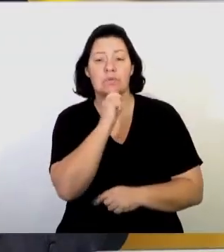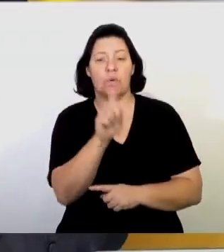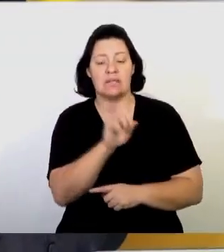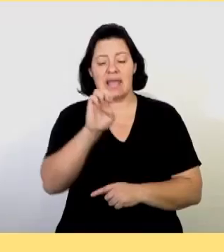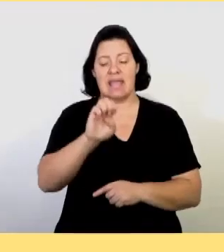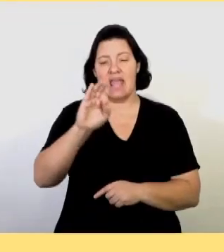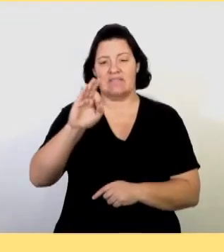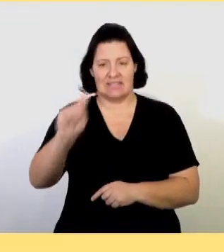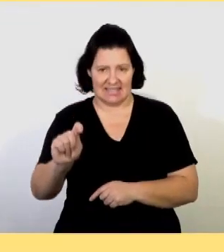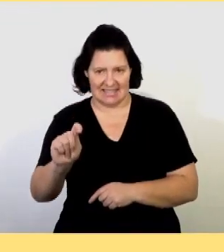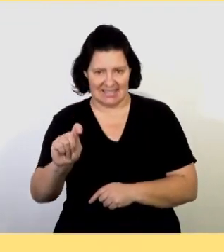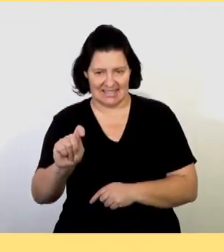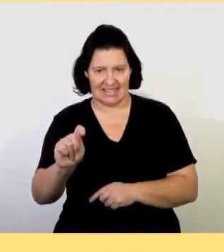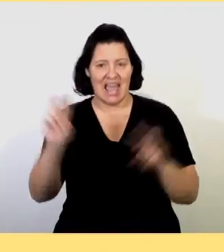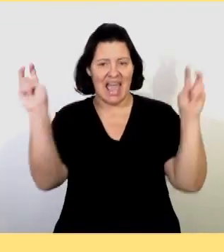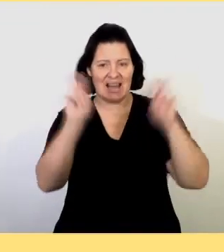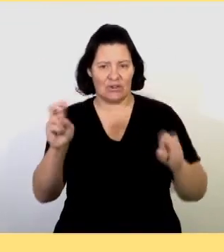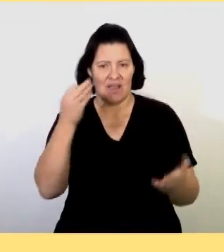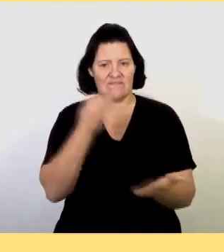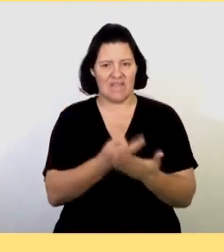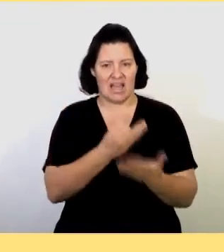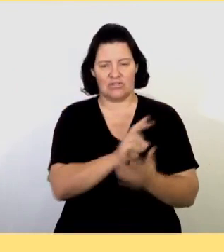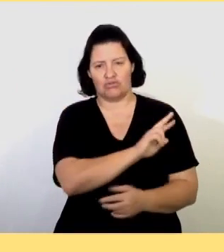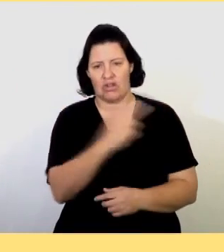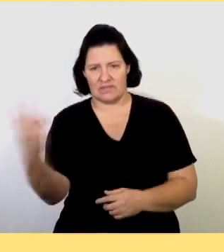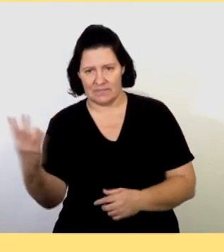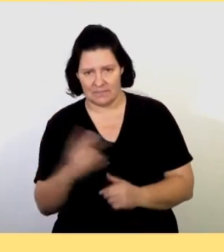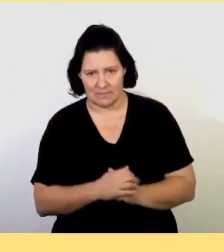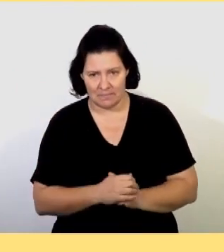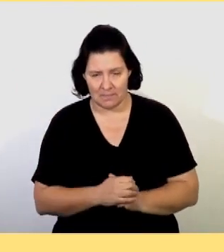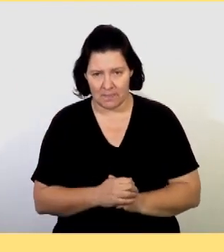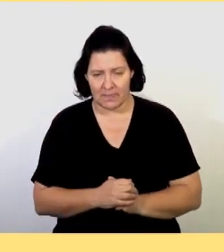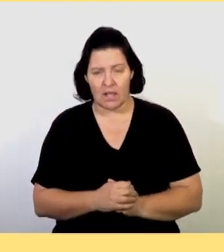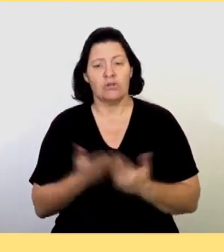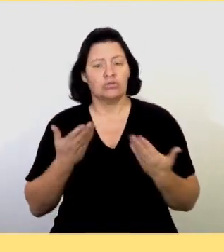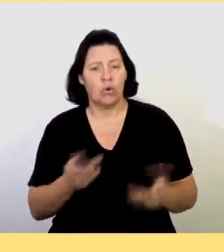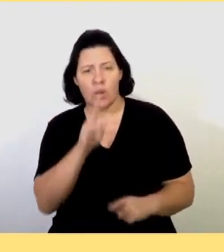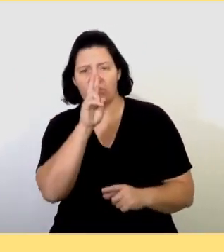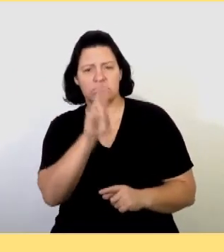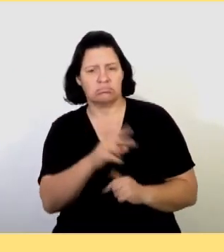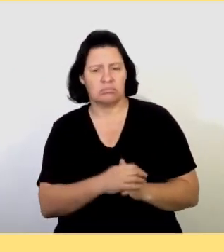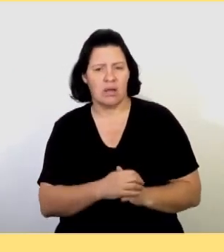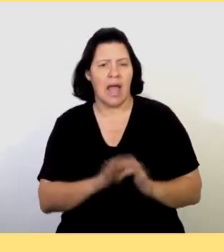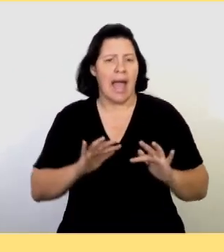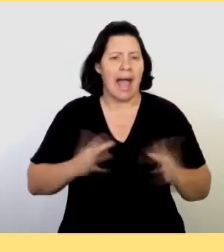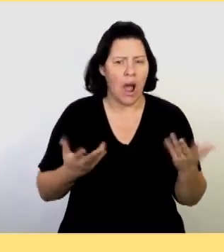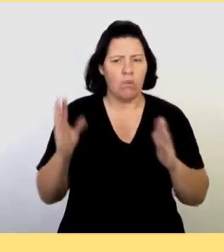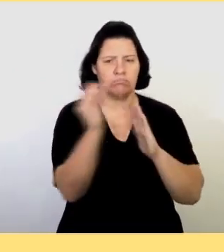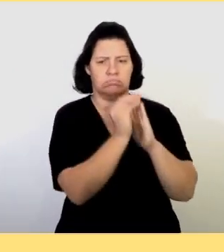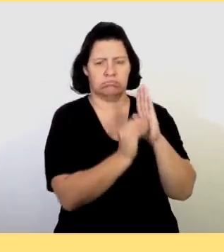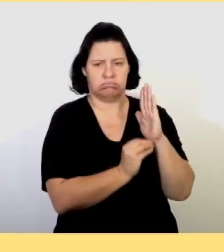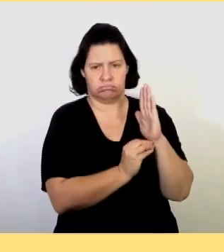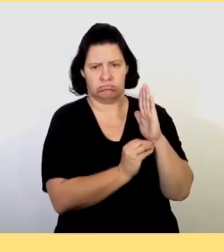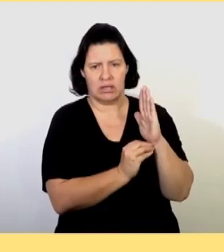using EFTs, remember? Electronic funds transfer. Let's quickly now go and see how we would